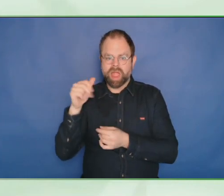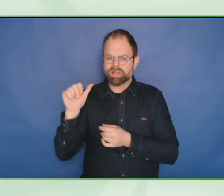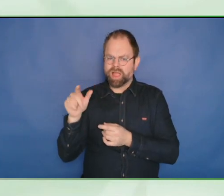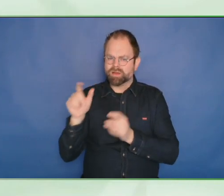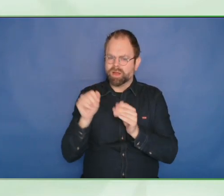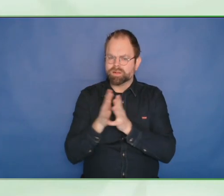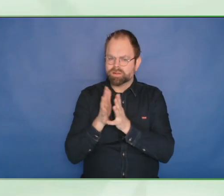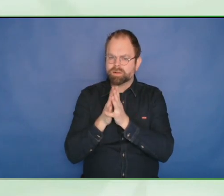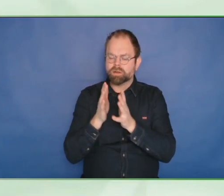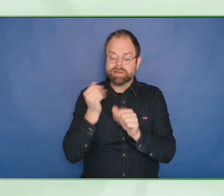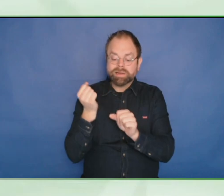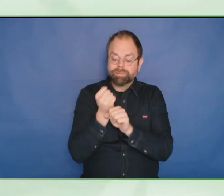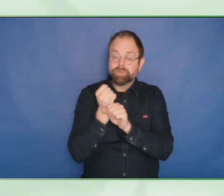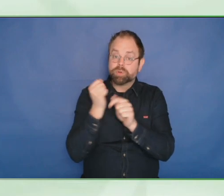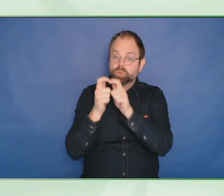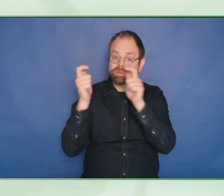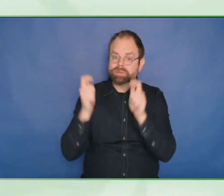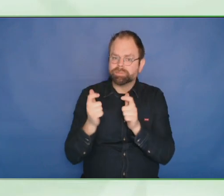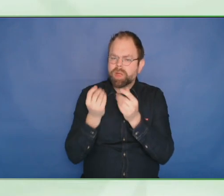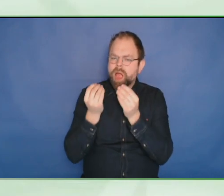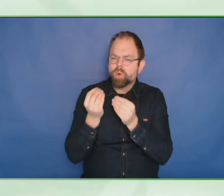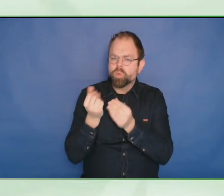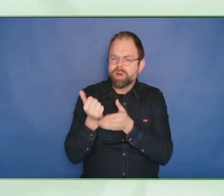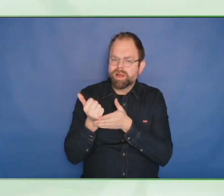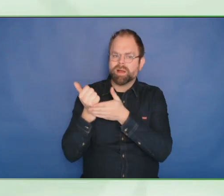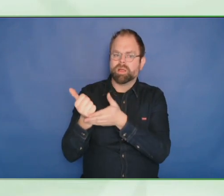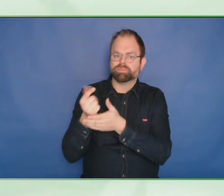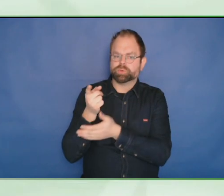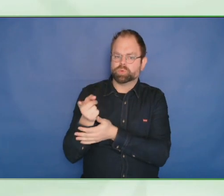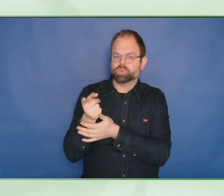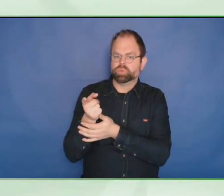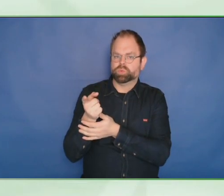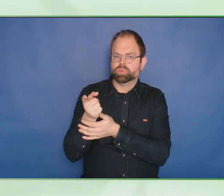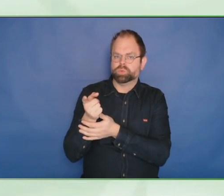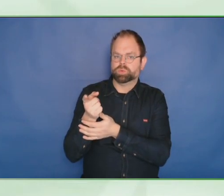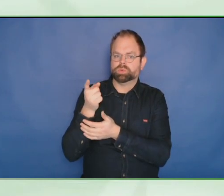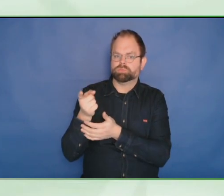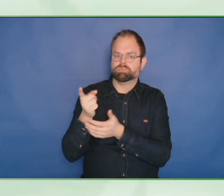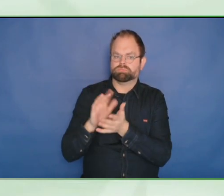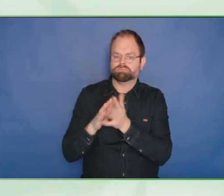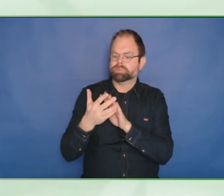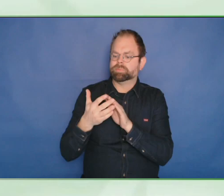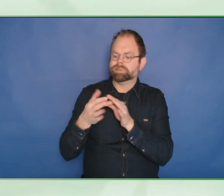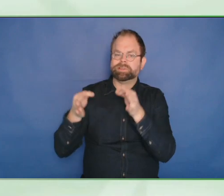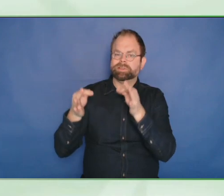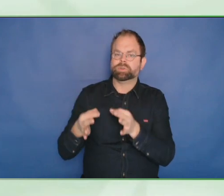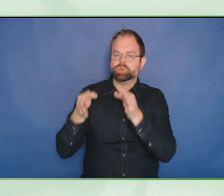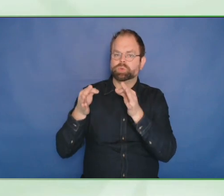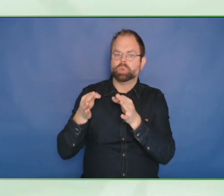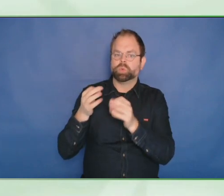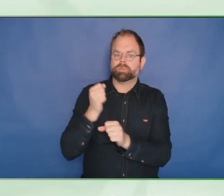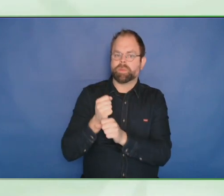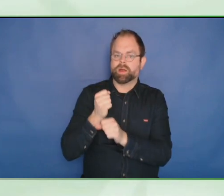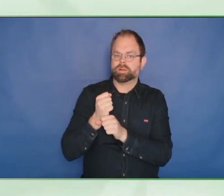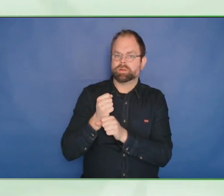First of all, for answer that, I have a video of 40 seconds that it's